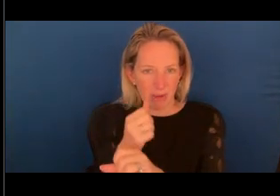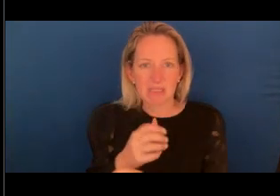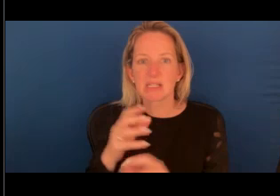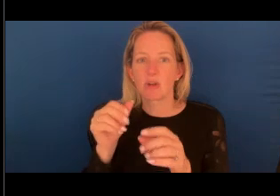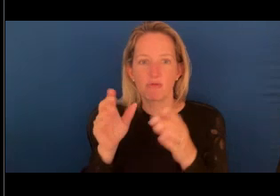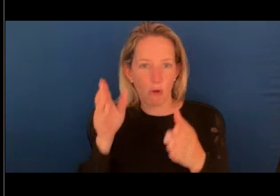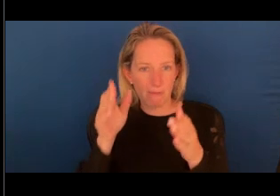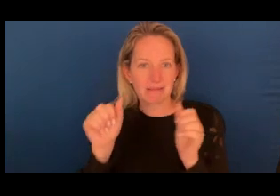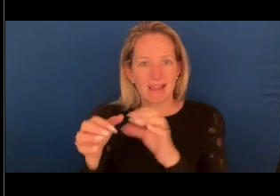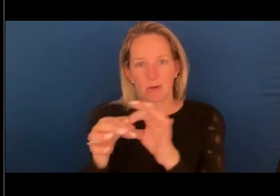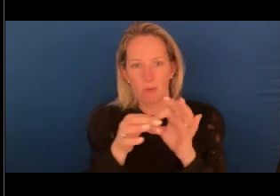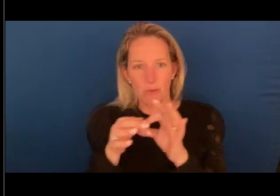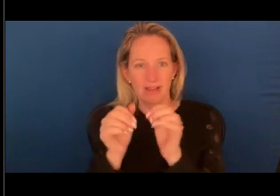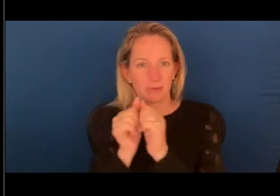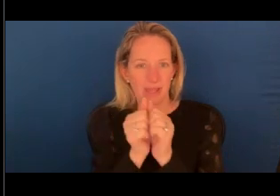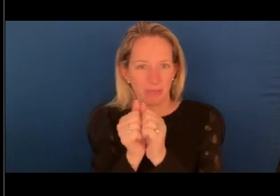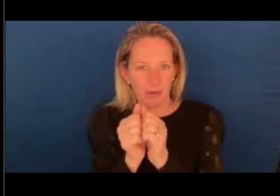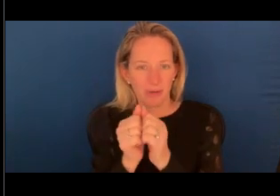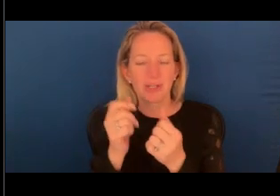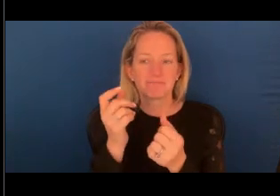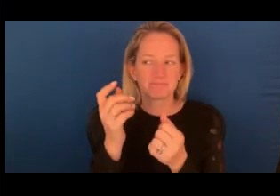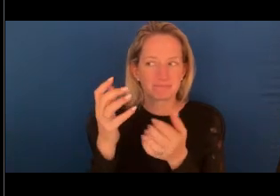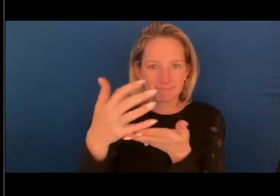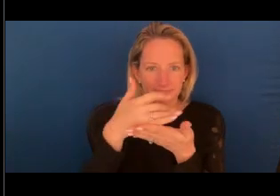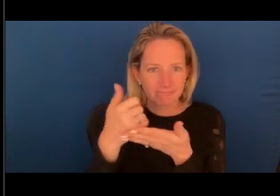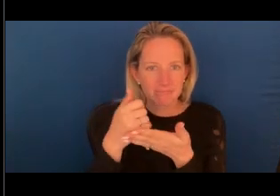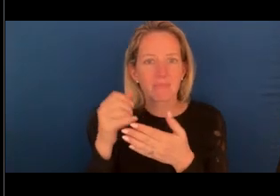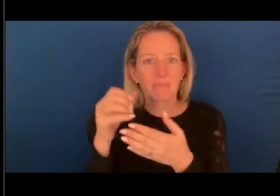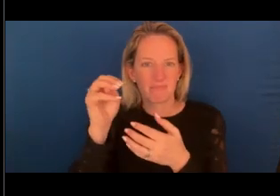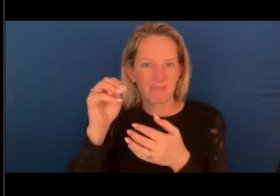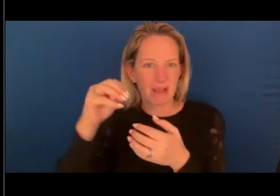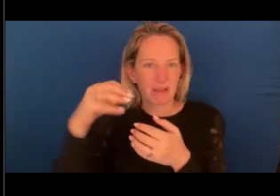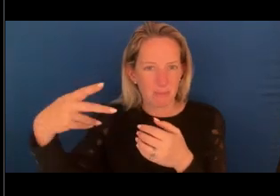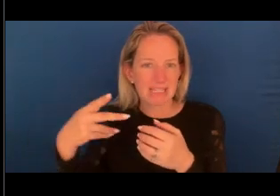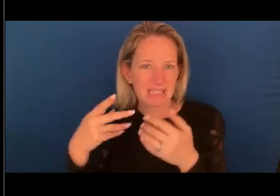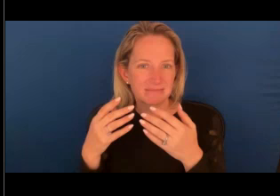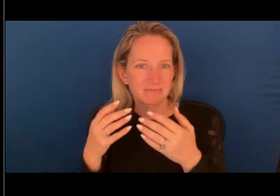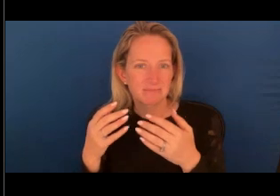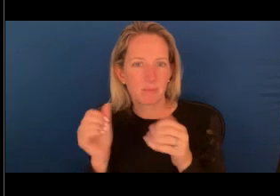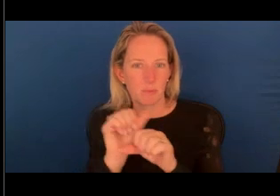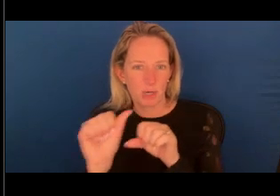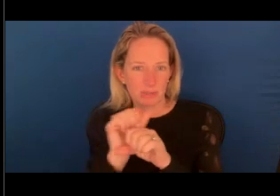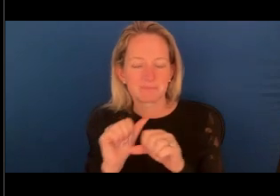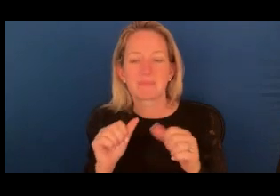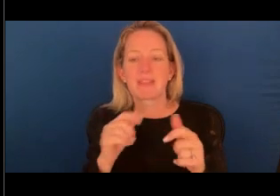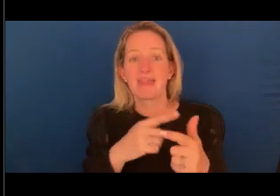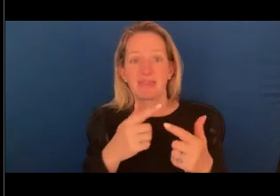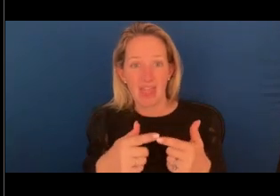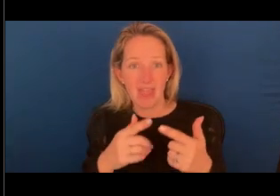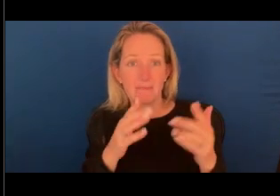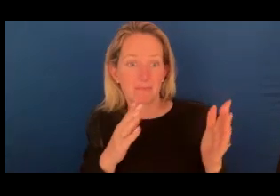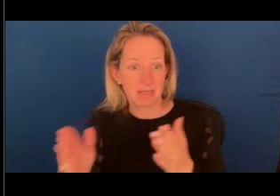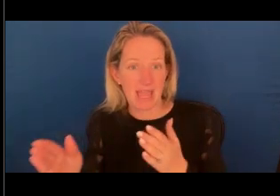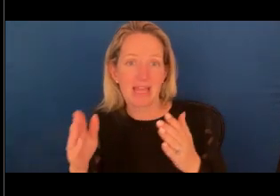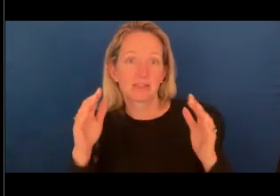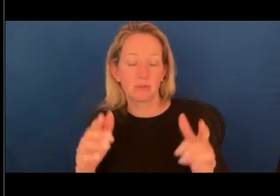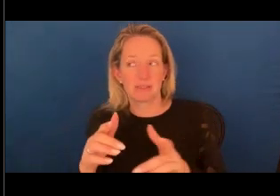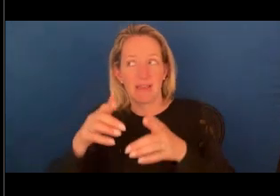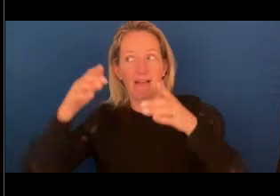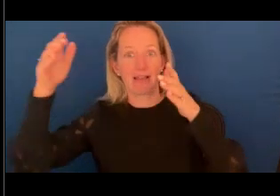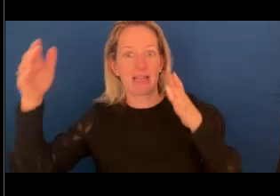their plastic collection efforts to try to maximize concentration. And from there, we're going to scale up to actually a full-scale robot and do some